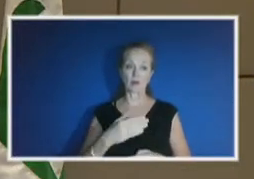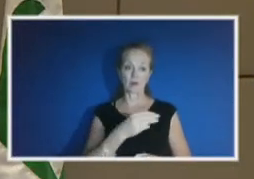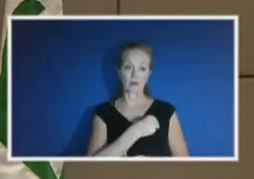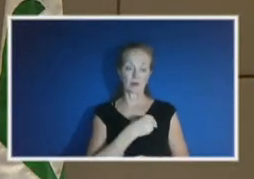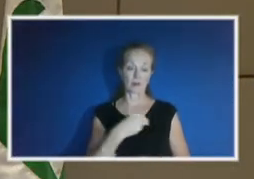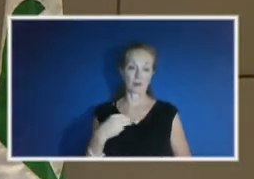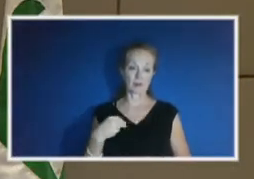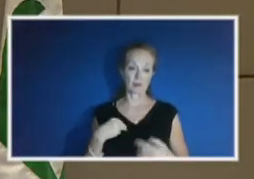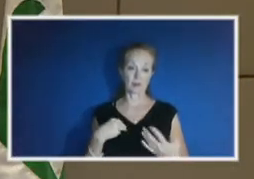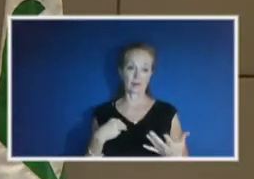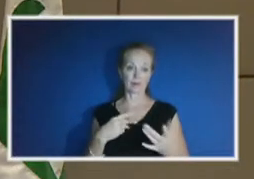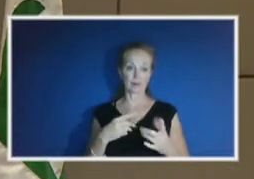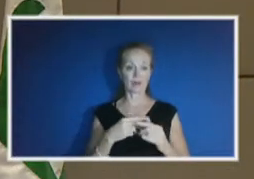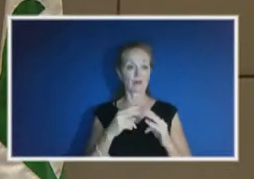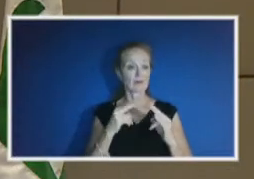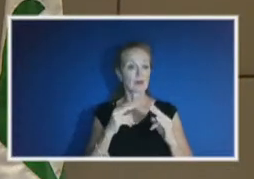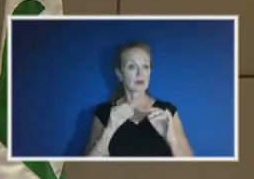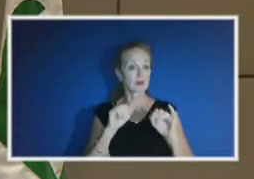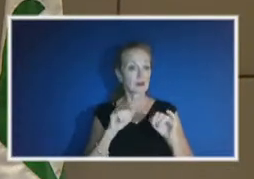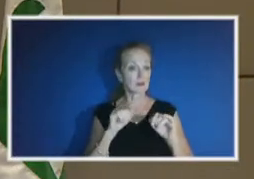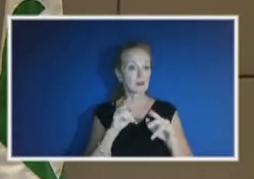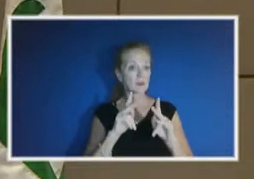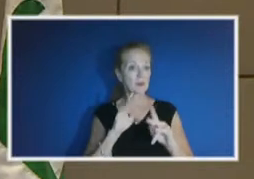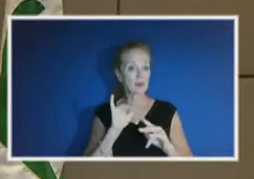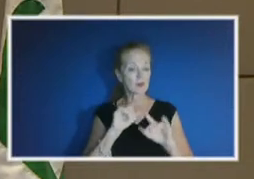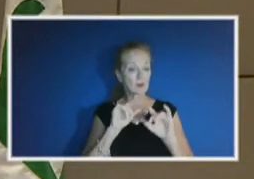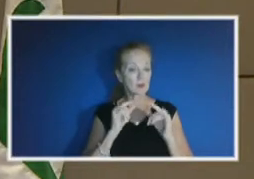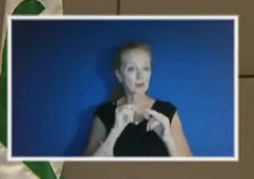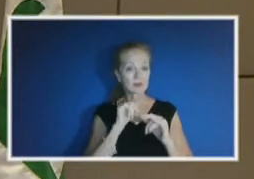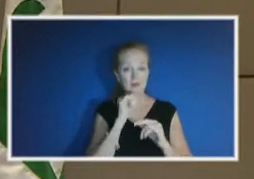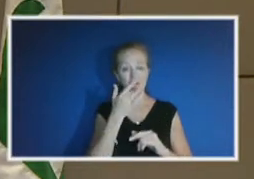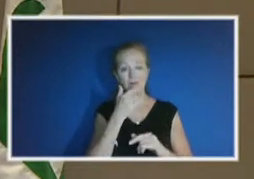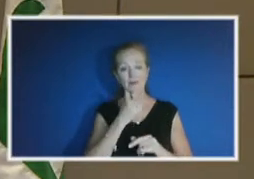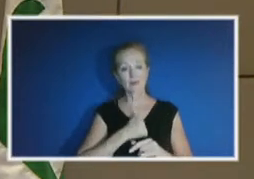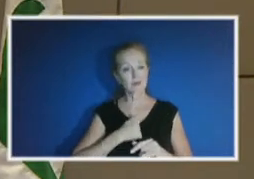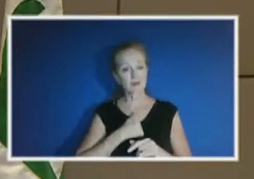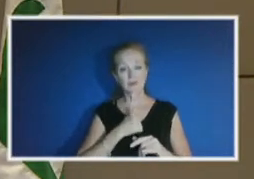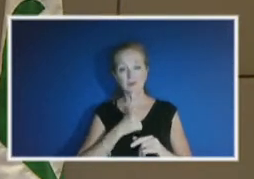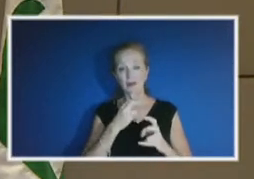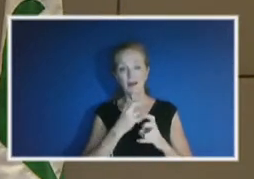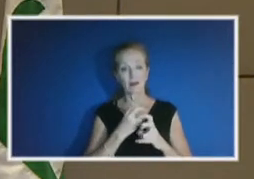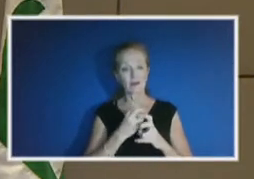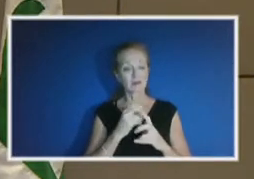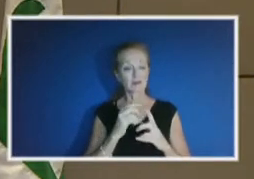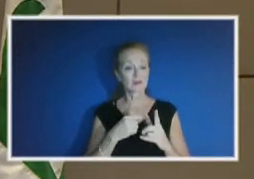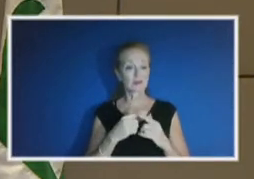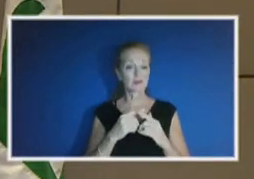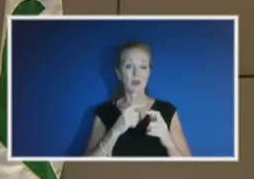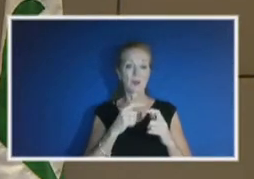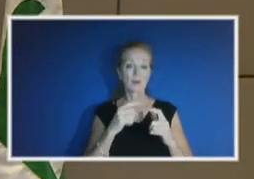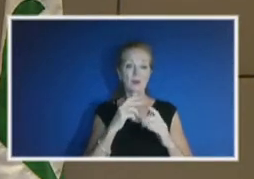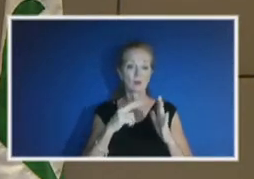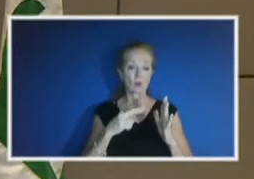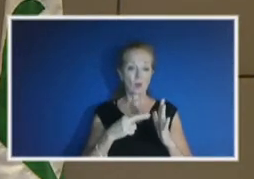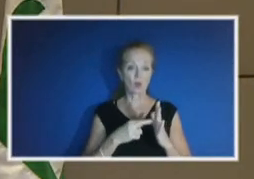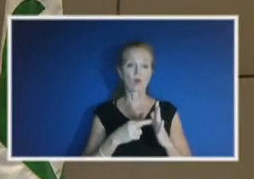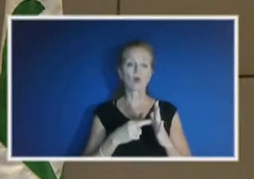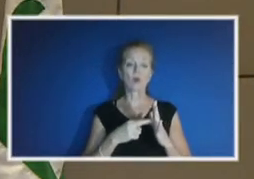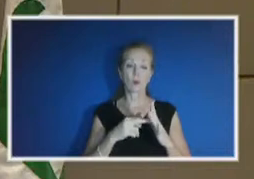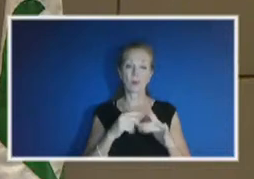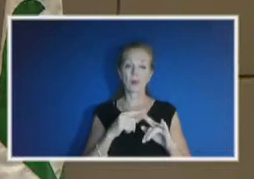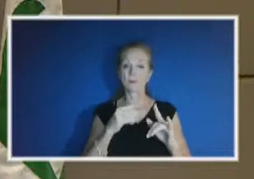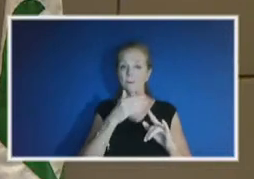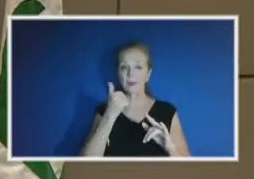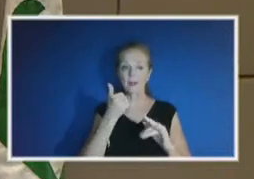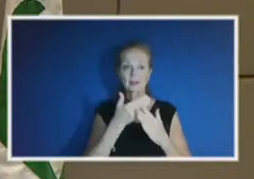very capable people in that group. I think it's unfortunate that it's hard for us to carve out a bigger role for them, but really the best thing